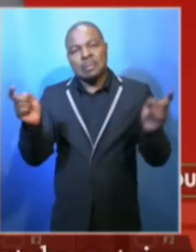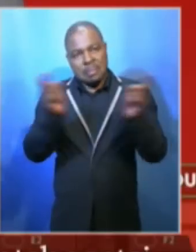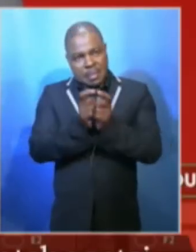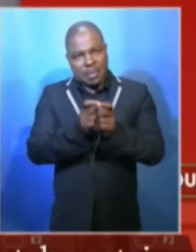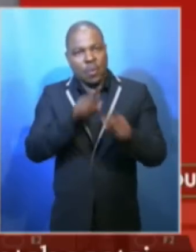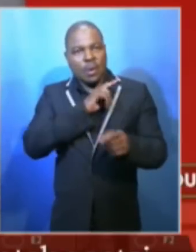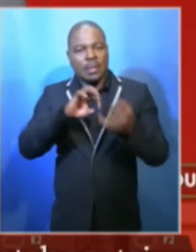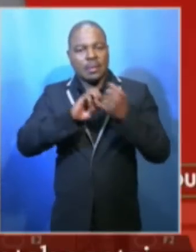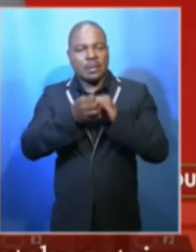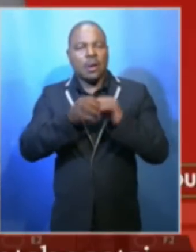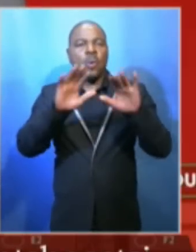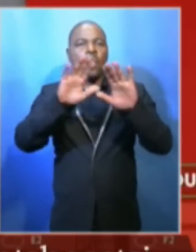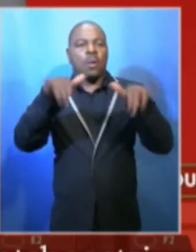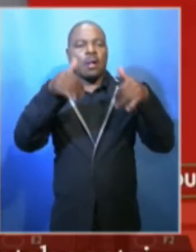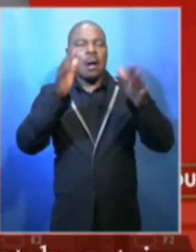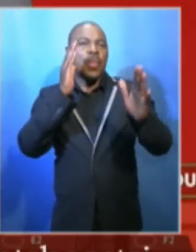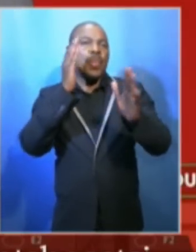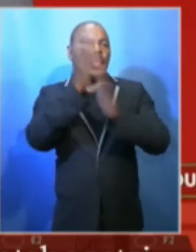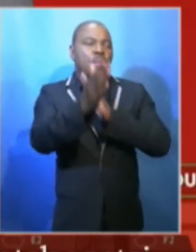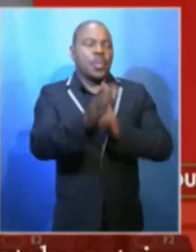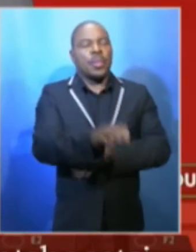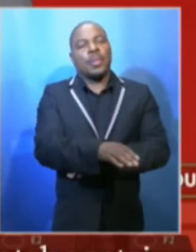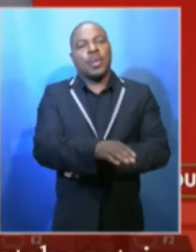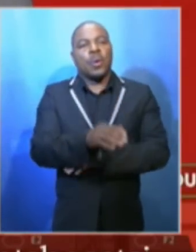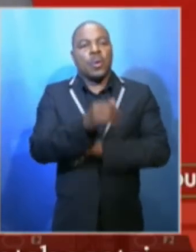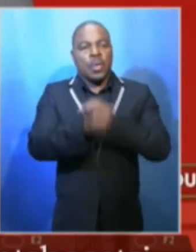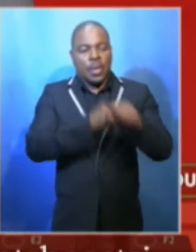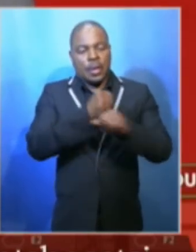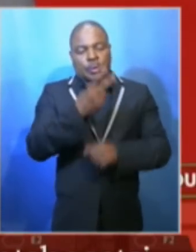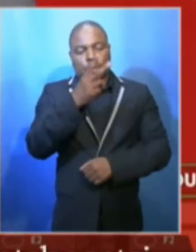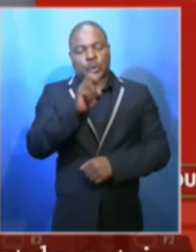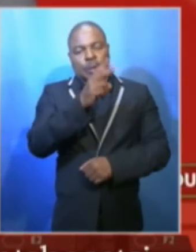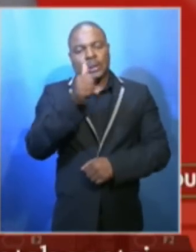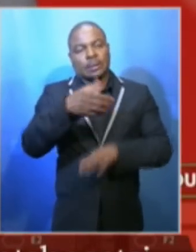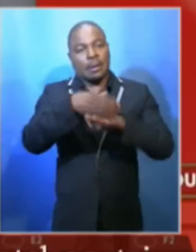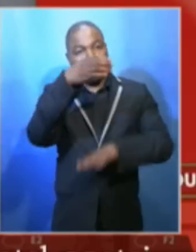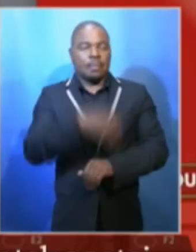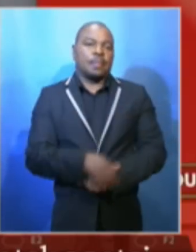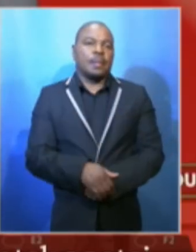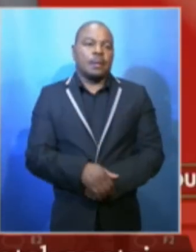sebjana sa lefase tša FIFA tša 2026.